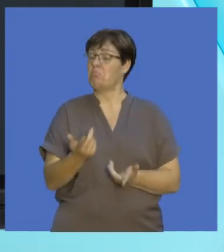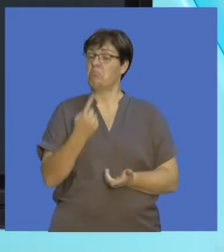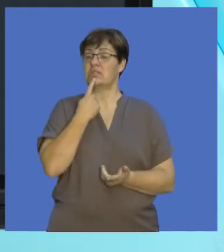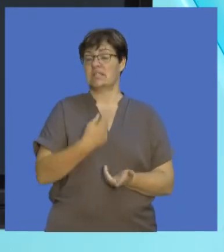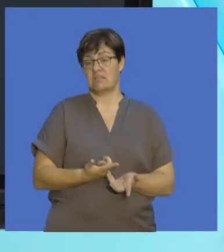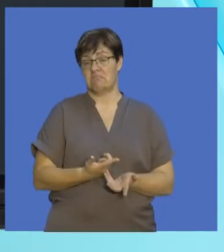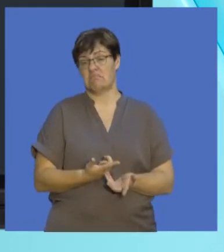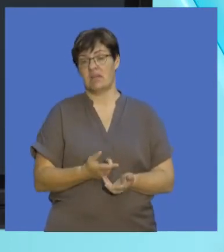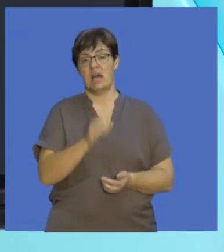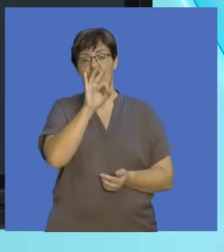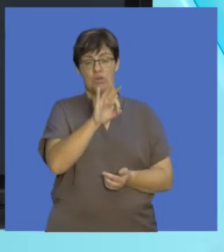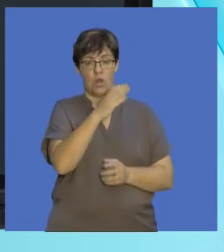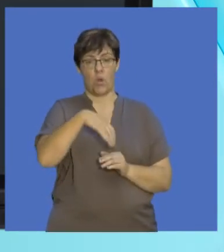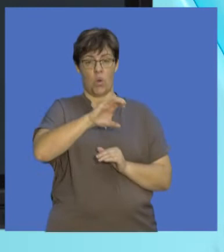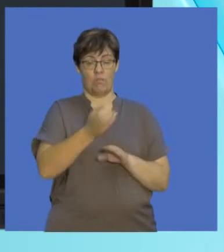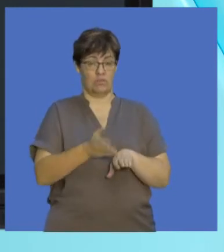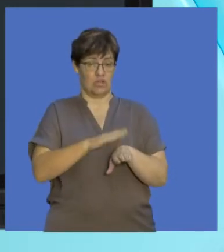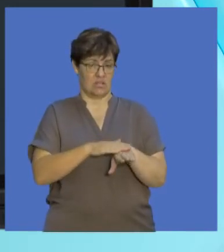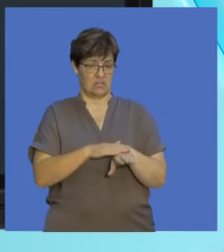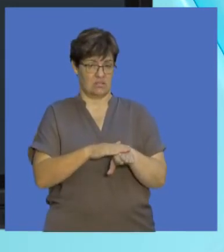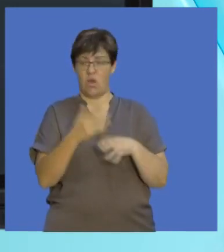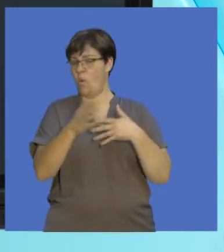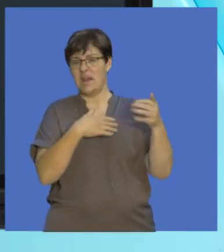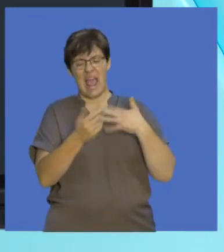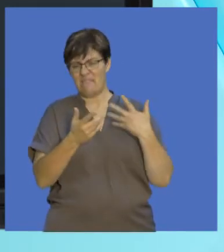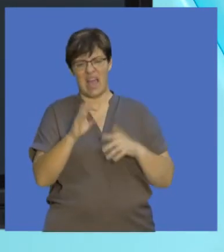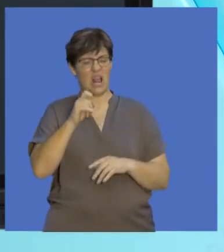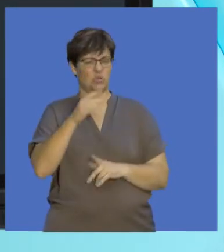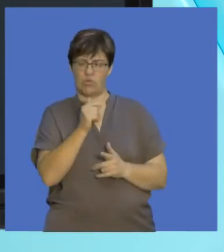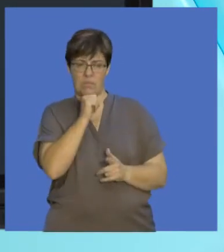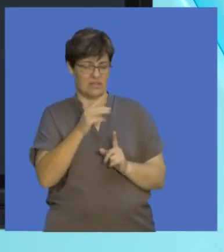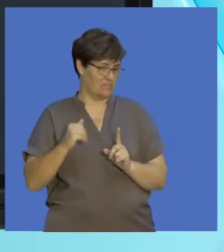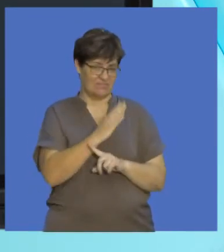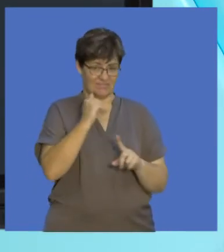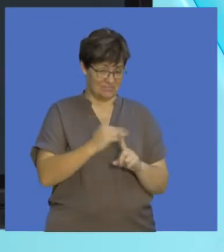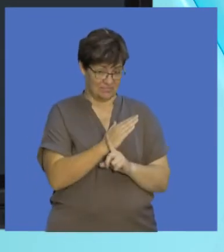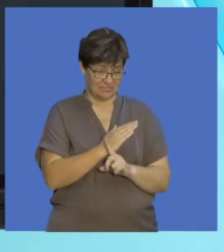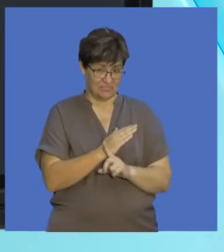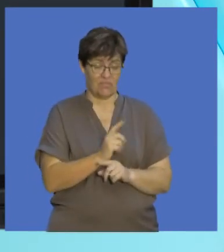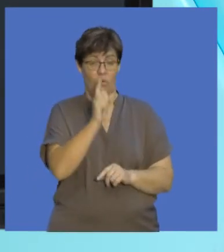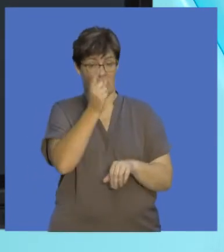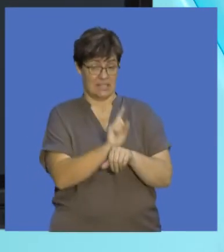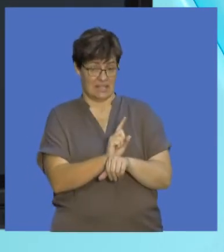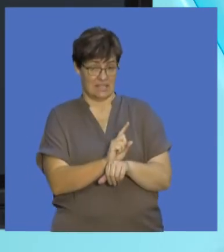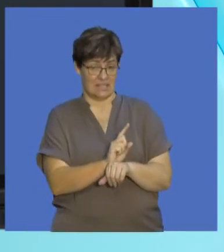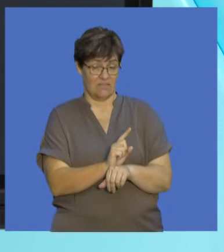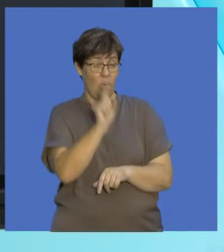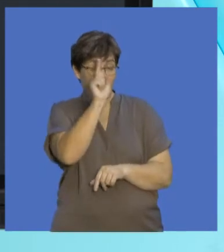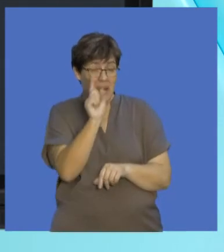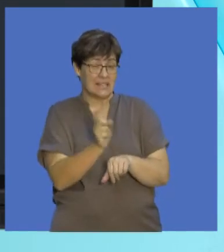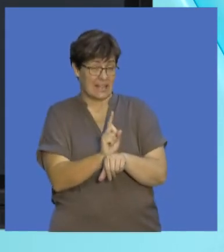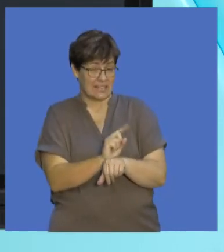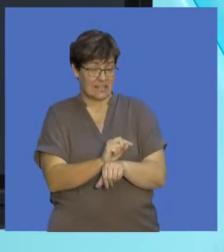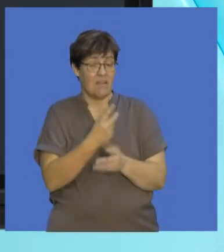that there's 3 coulombs of charge, whatever that number of electron is that pass through that point in a second per second. So